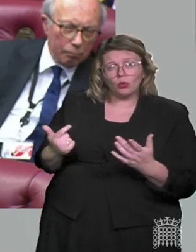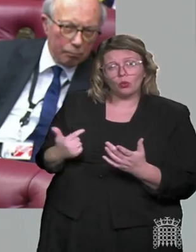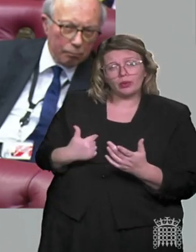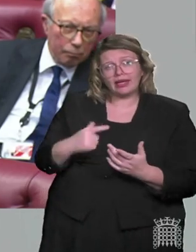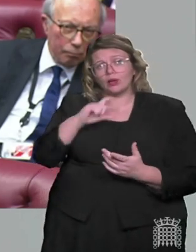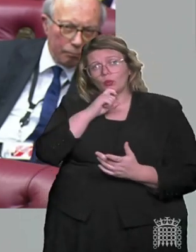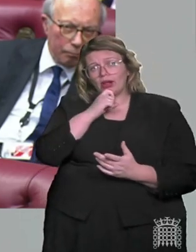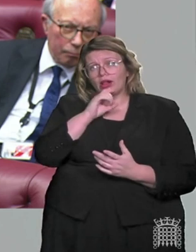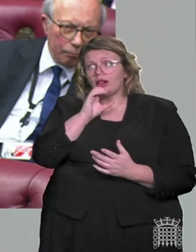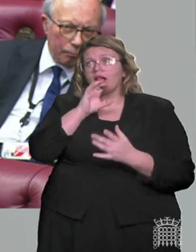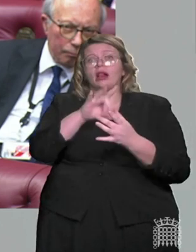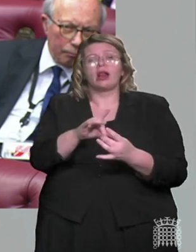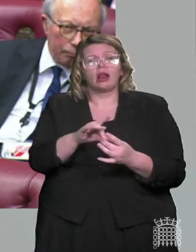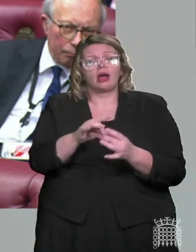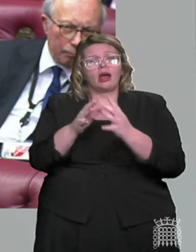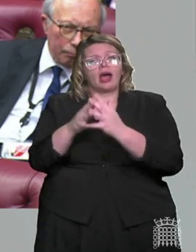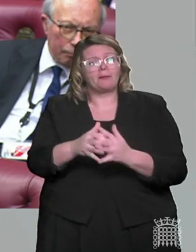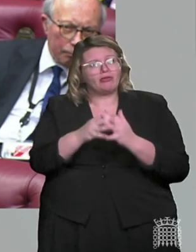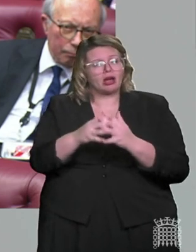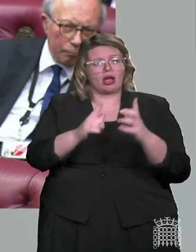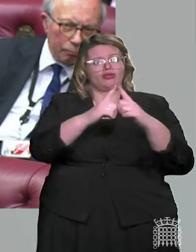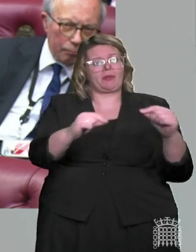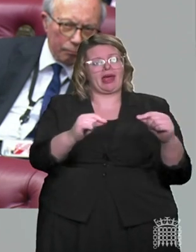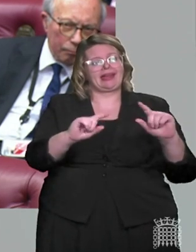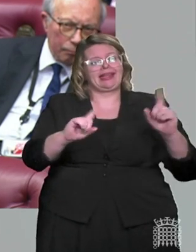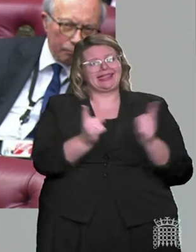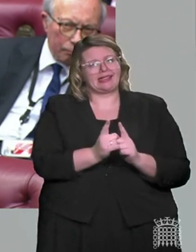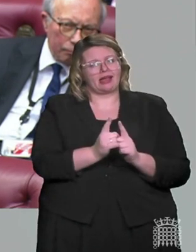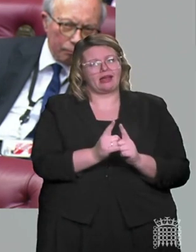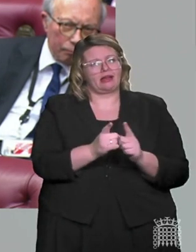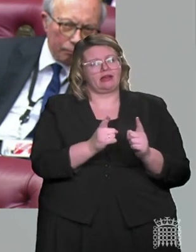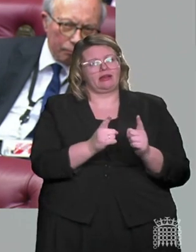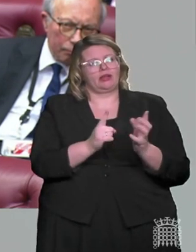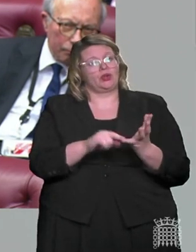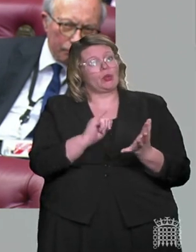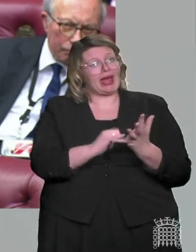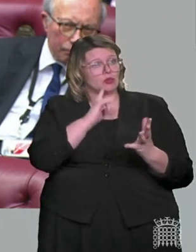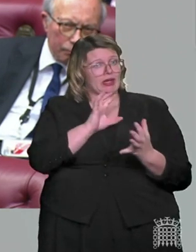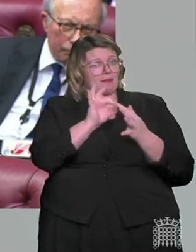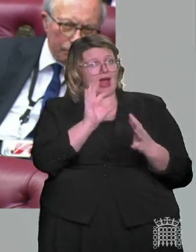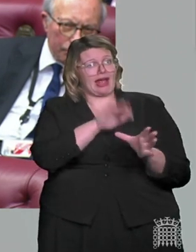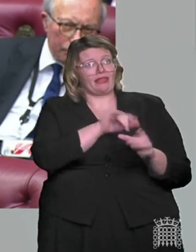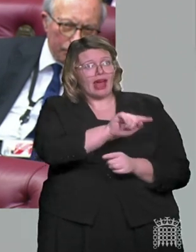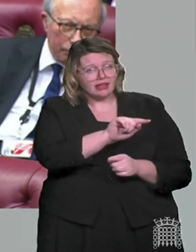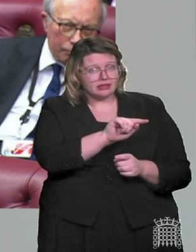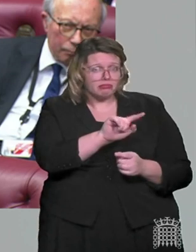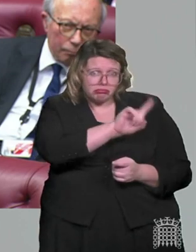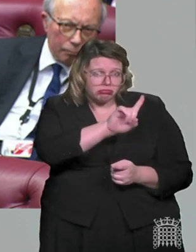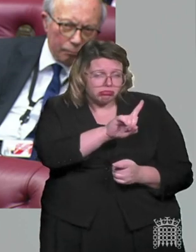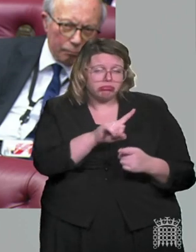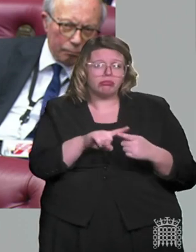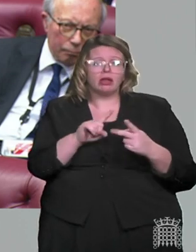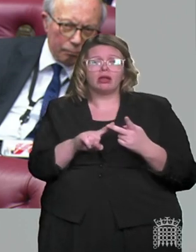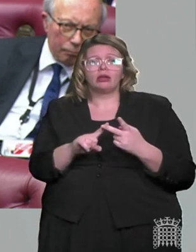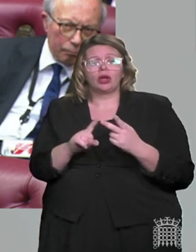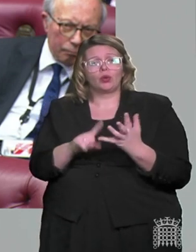join the Quad, that's America, Japan, India and the United States, and are we going to attend, will the UK